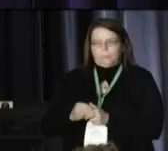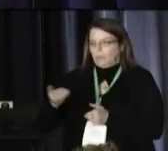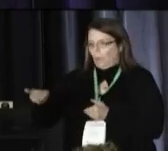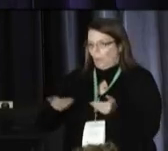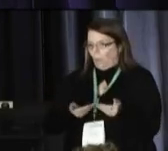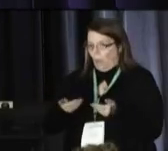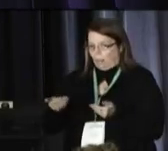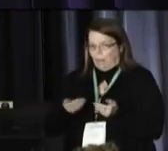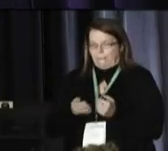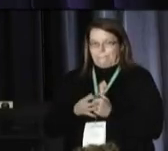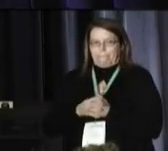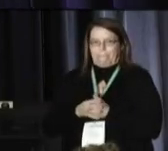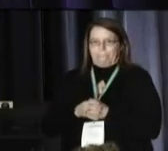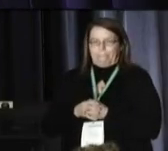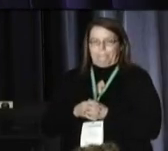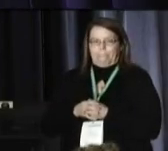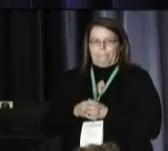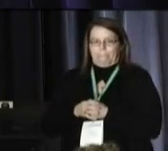Welcome.